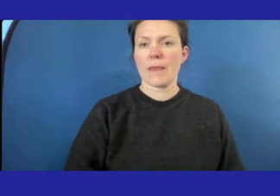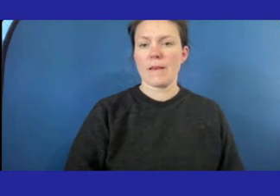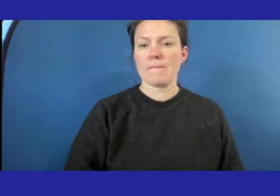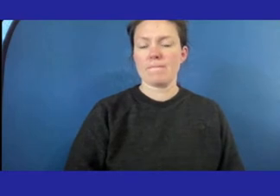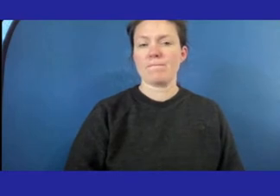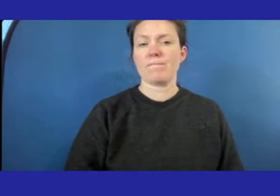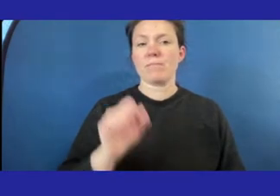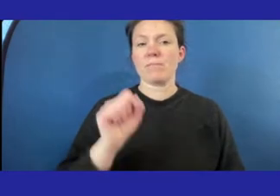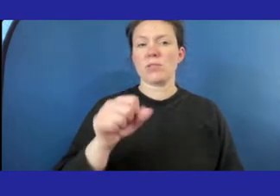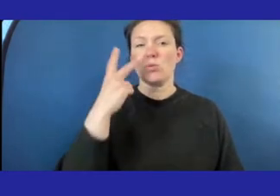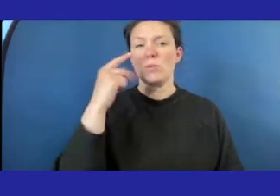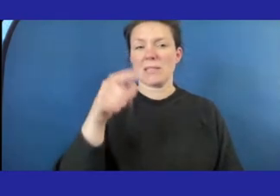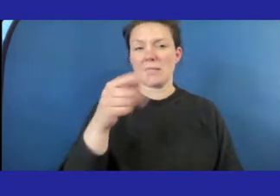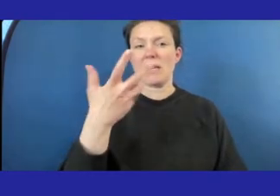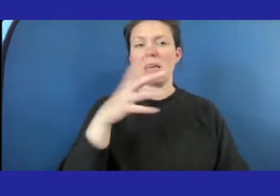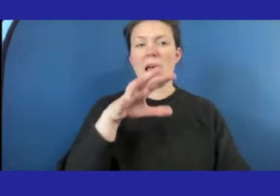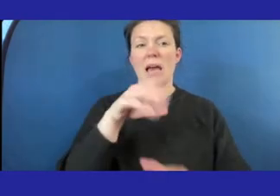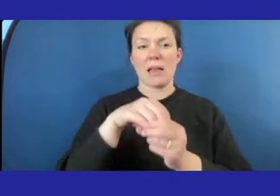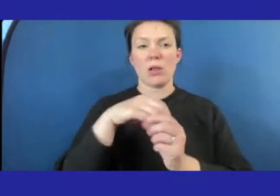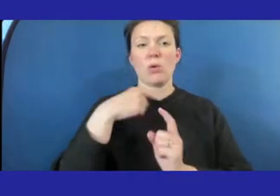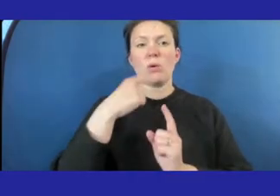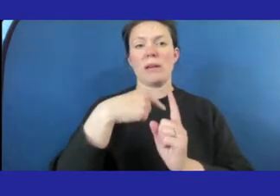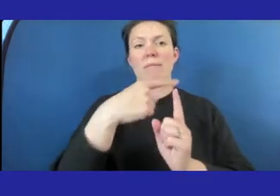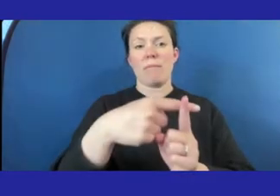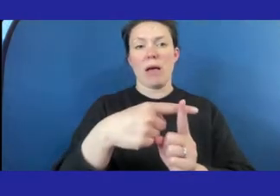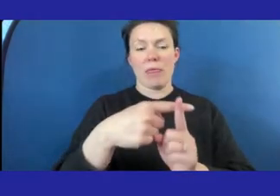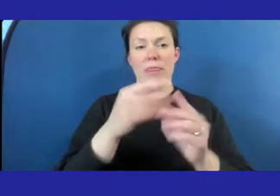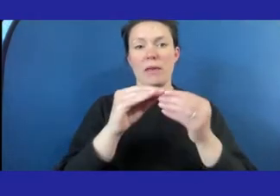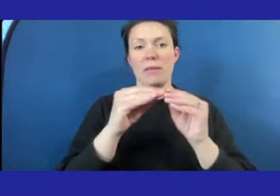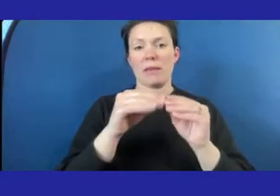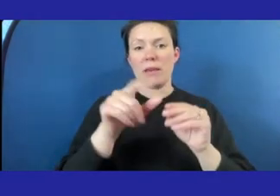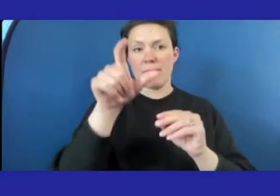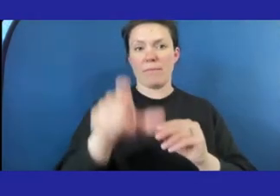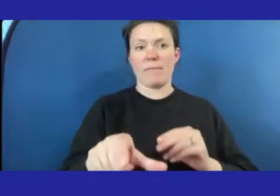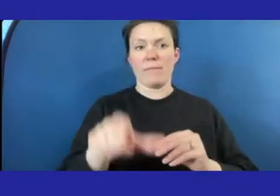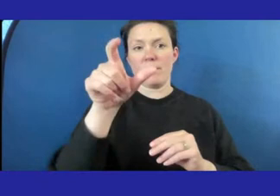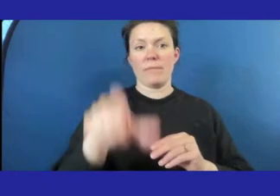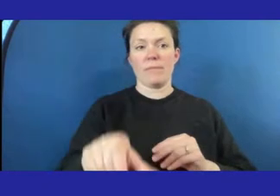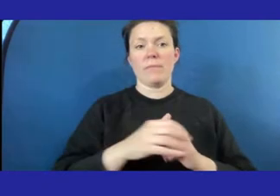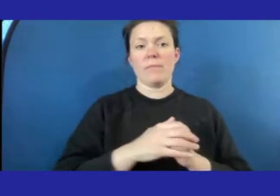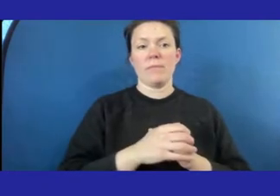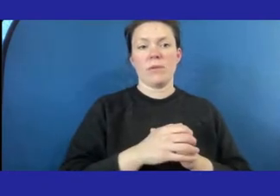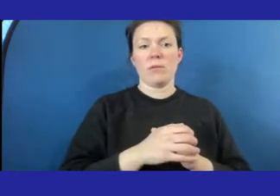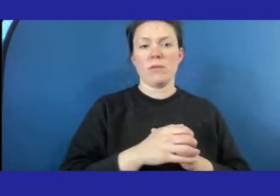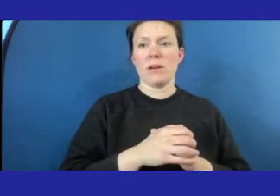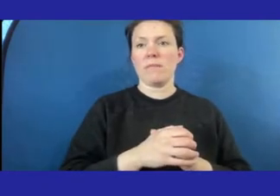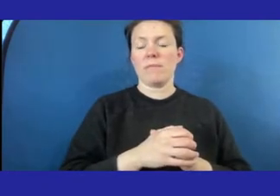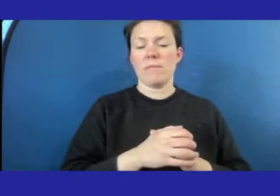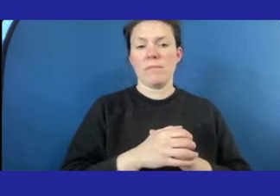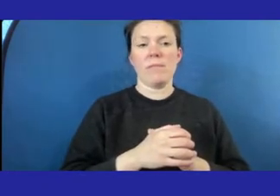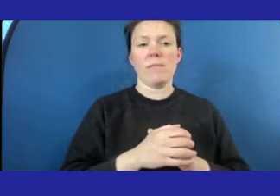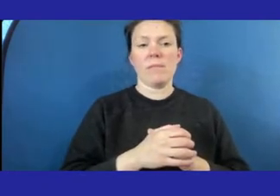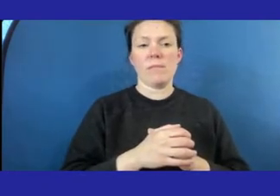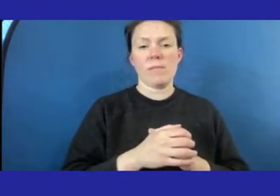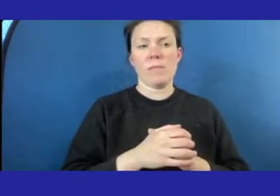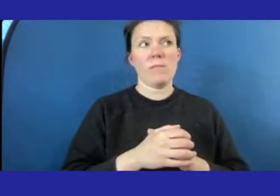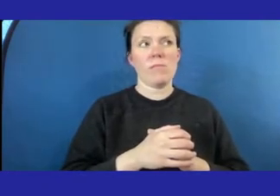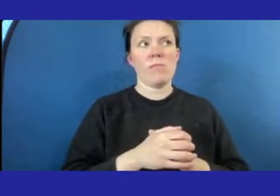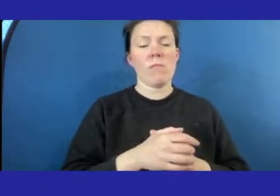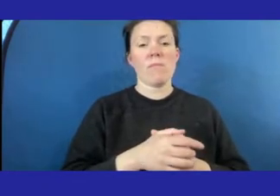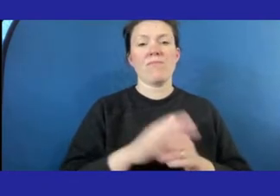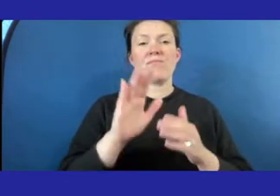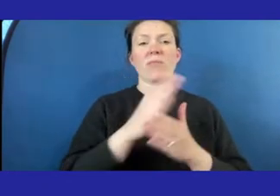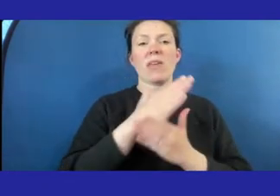You can see here I did include the monthly numbers and the yearly recovery estimates. The